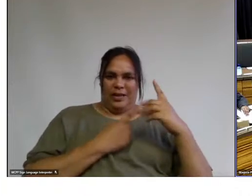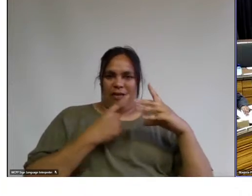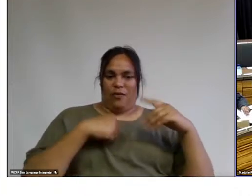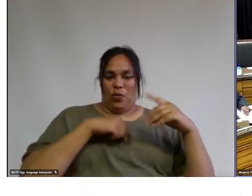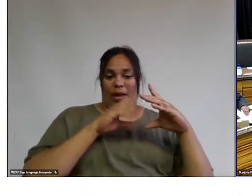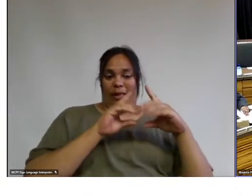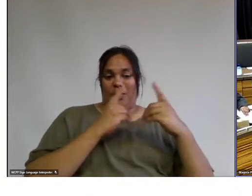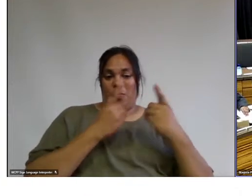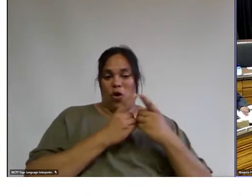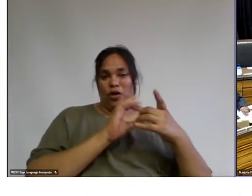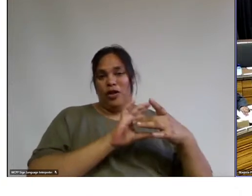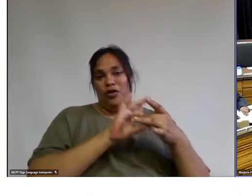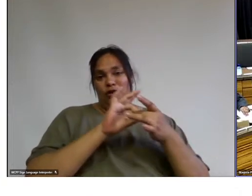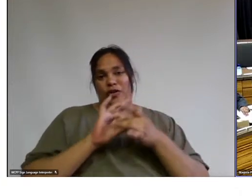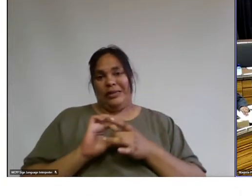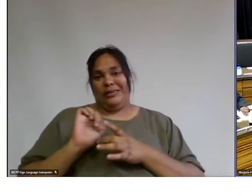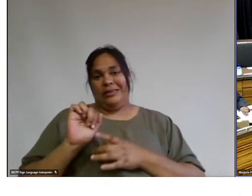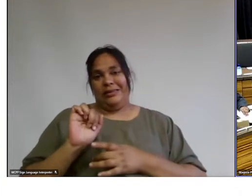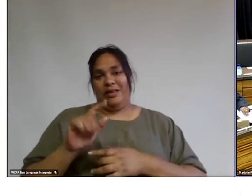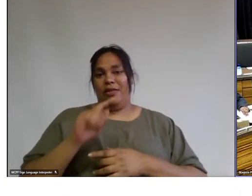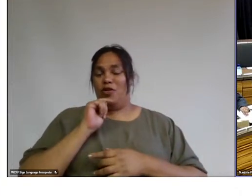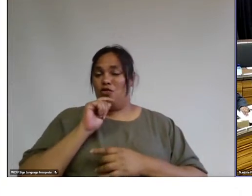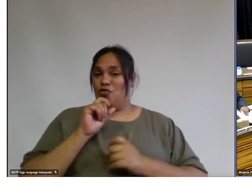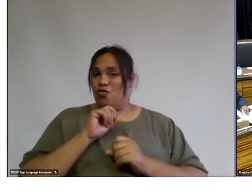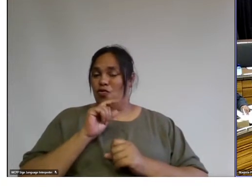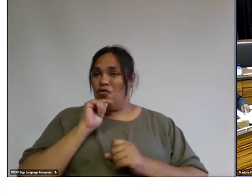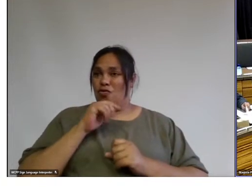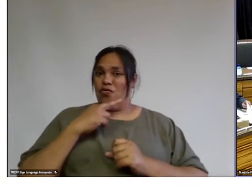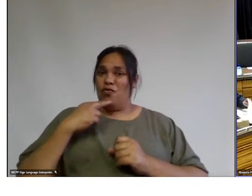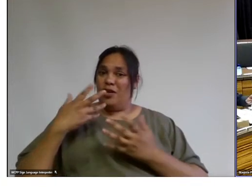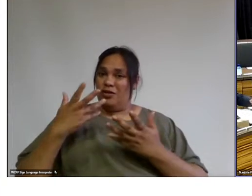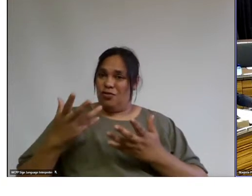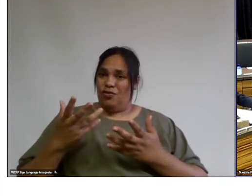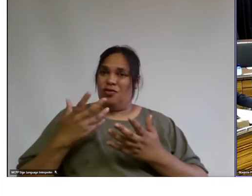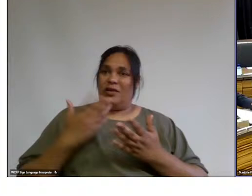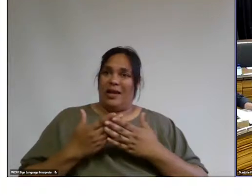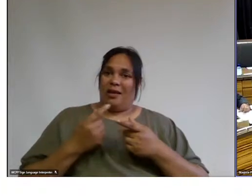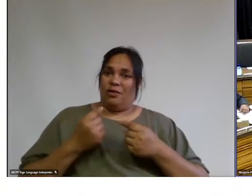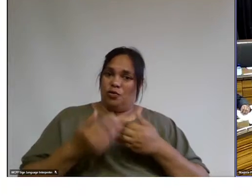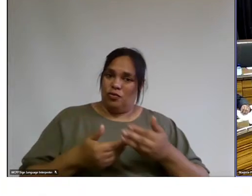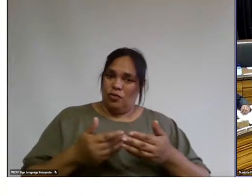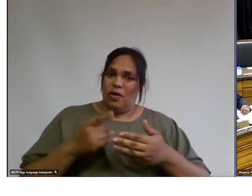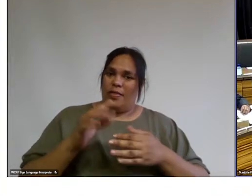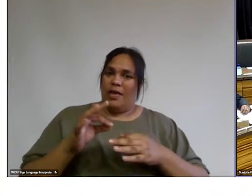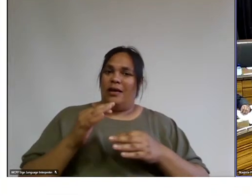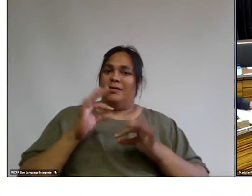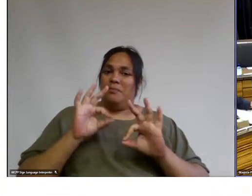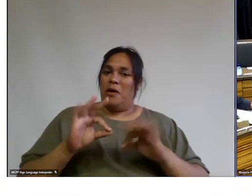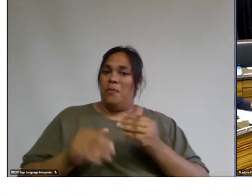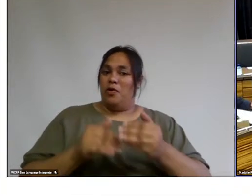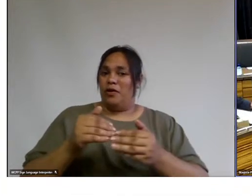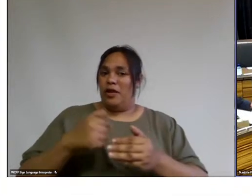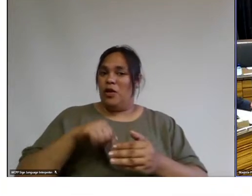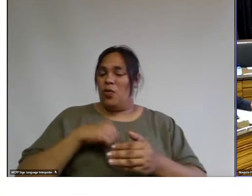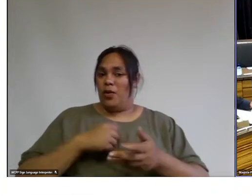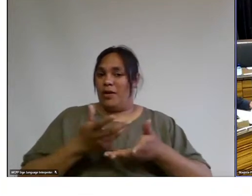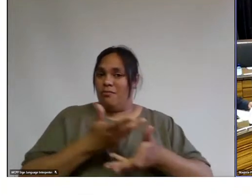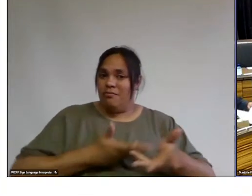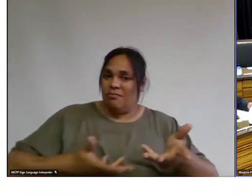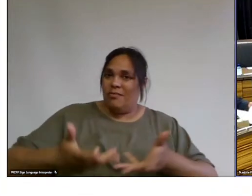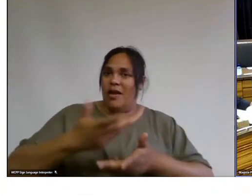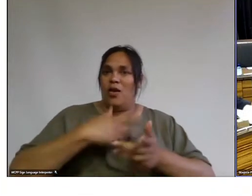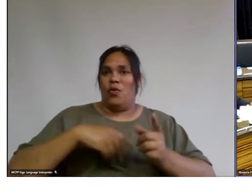department in relation to that PDO. Is that a realistic kind of standard operating procedure that we're engaged in, and we're on a